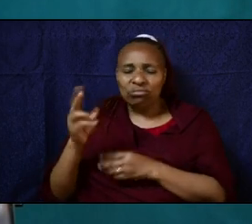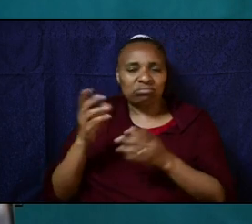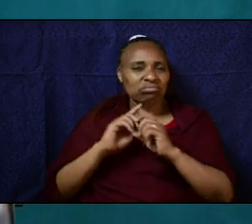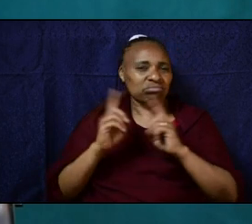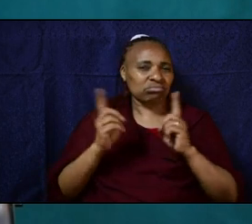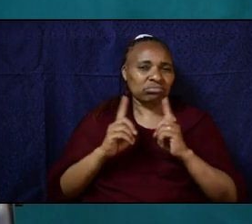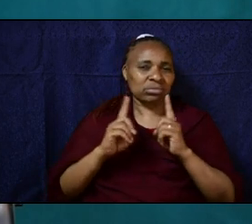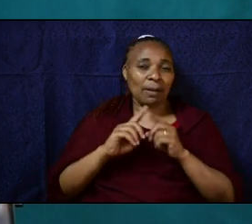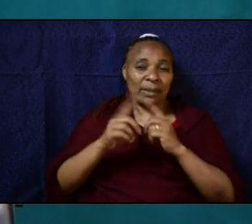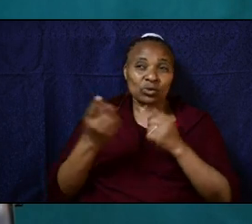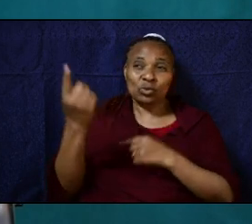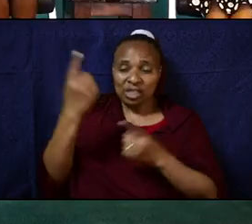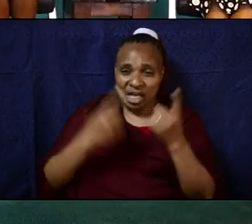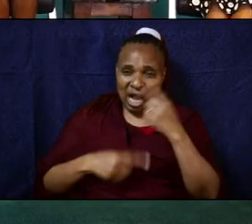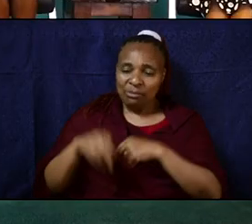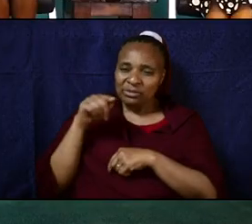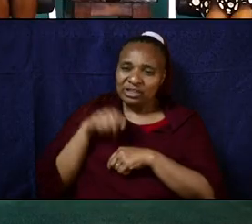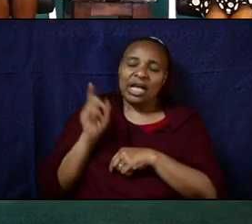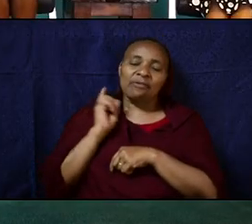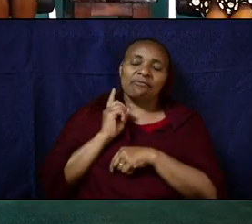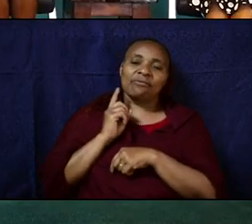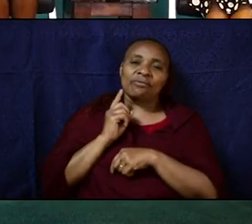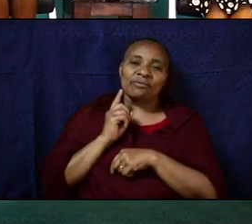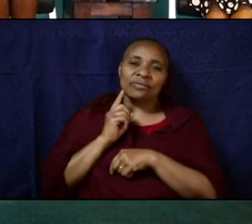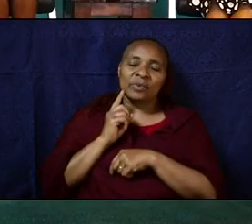come to you by itself.